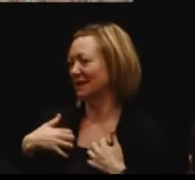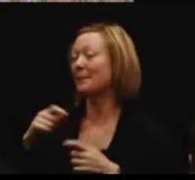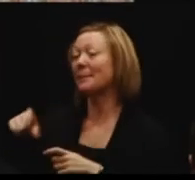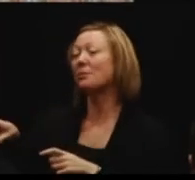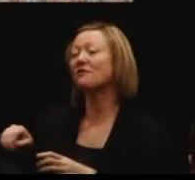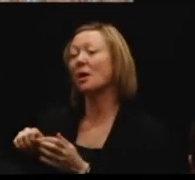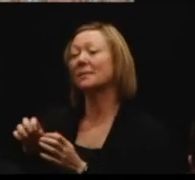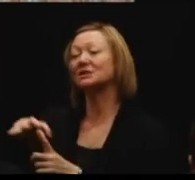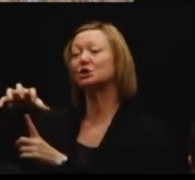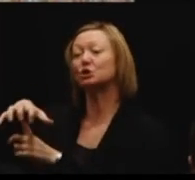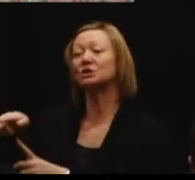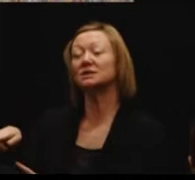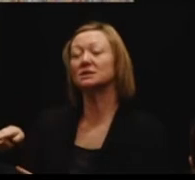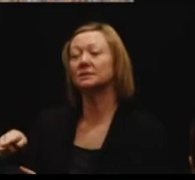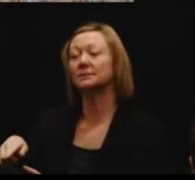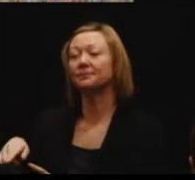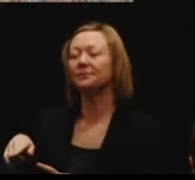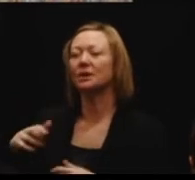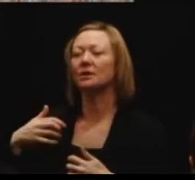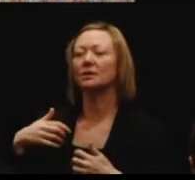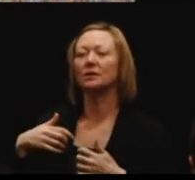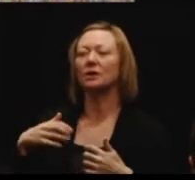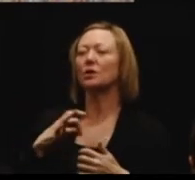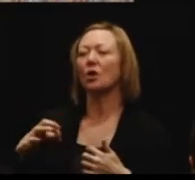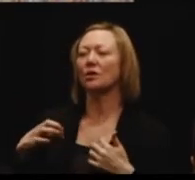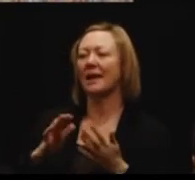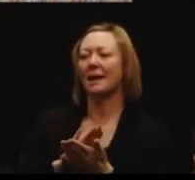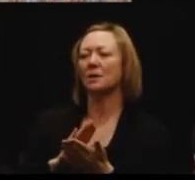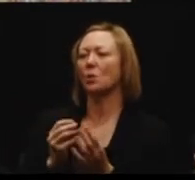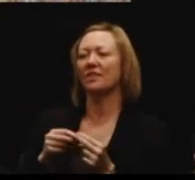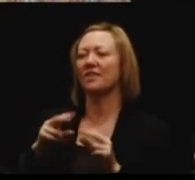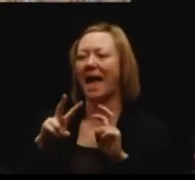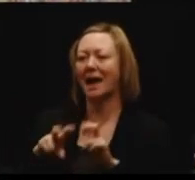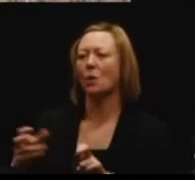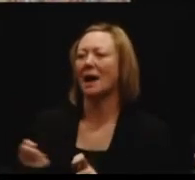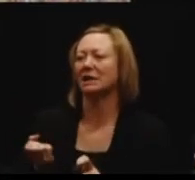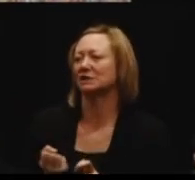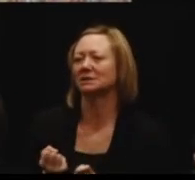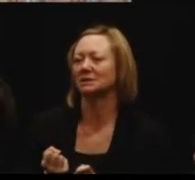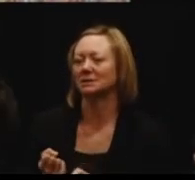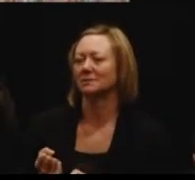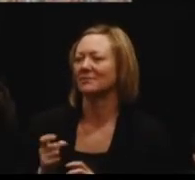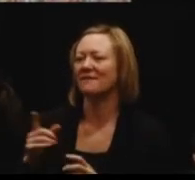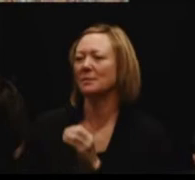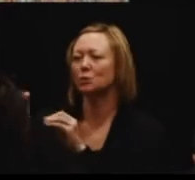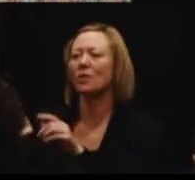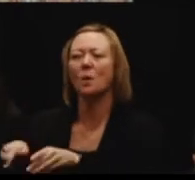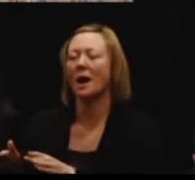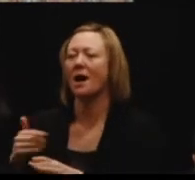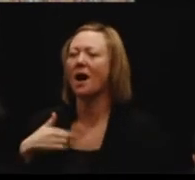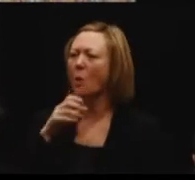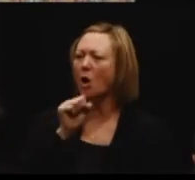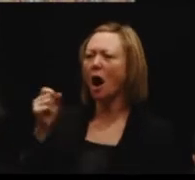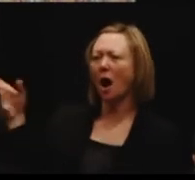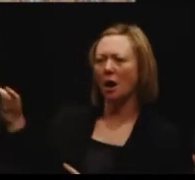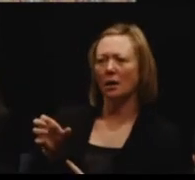aren't really comfortable with the hack away because it's not the way they've been taught. And I remember a guy I hired not so long ago, he'd built three websites